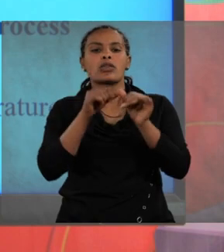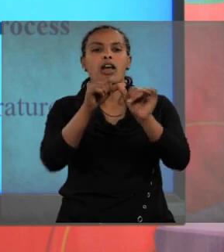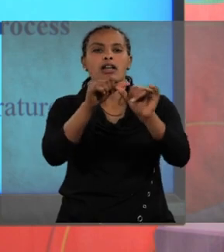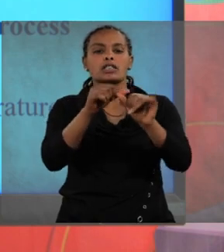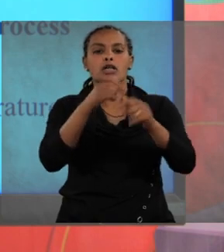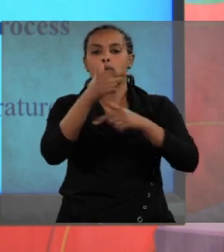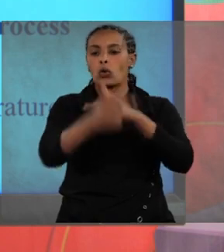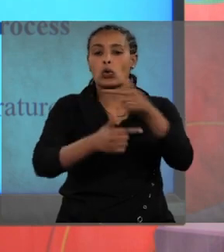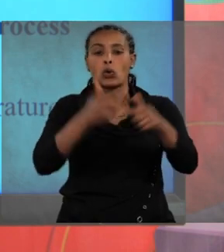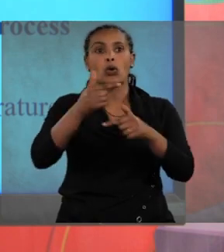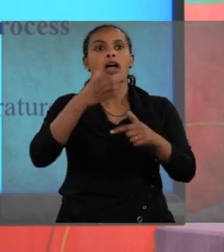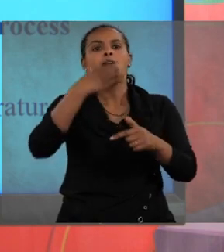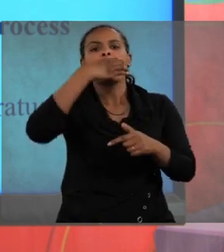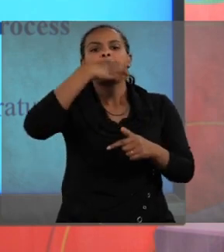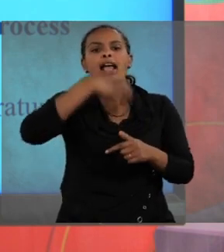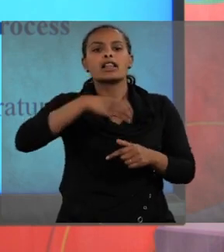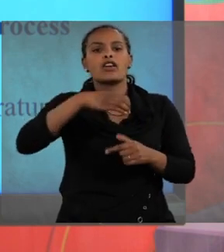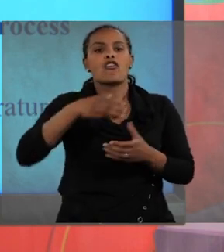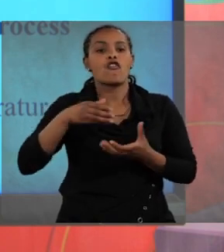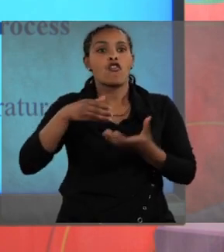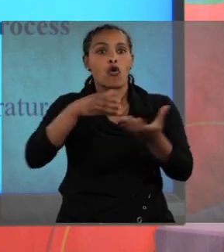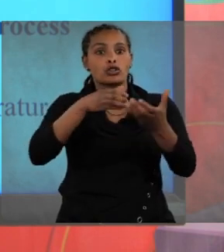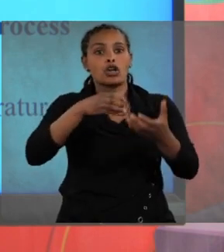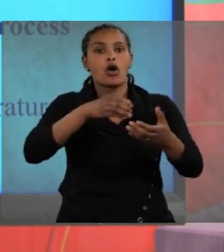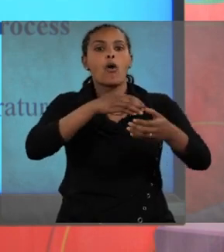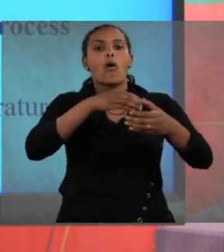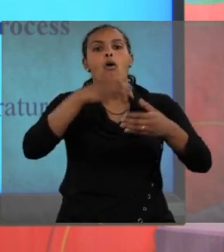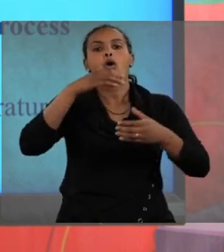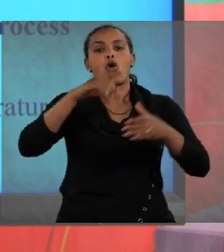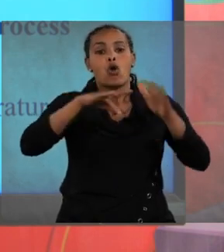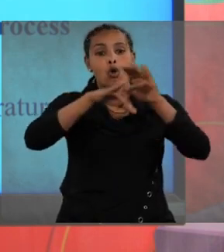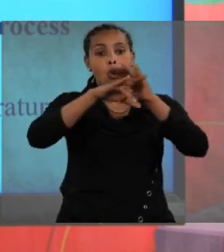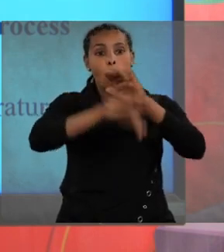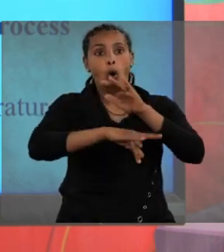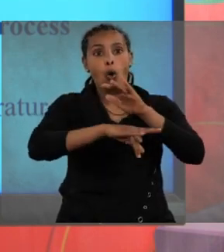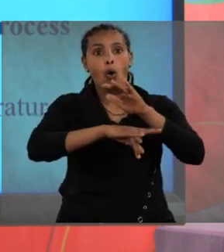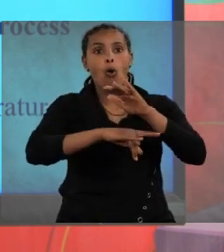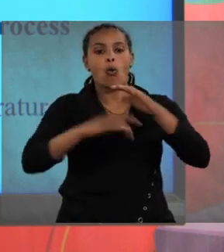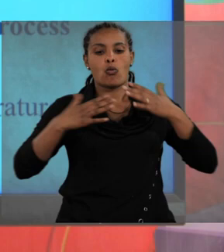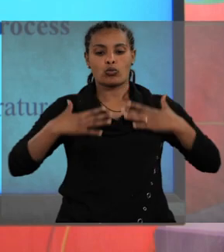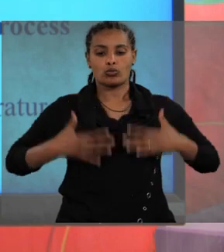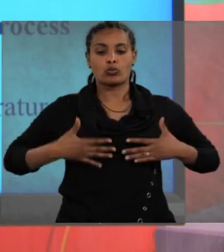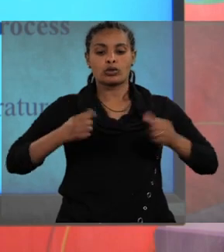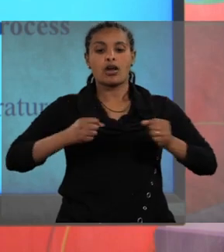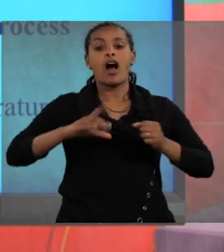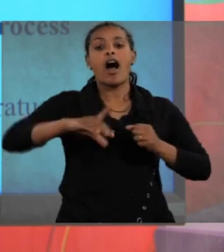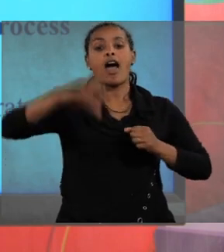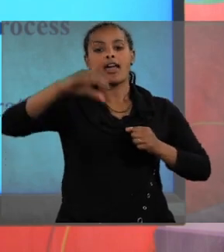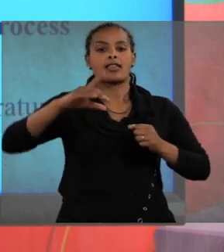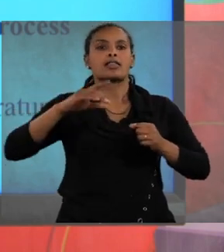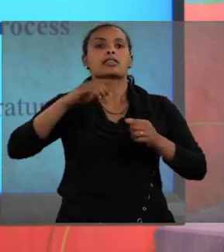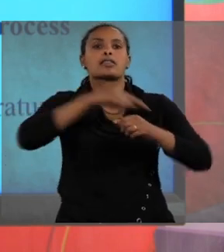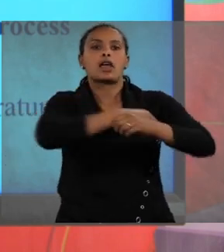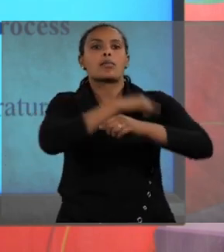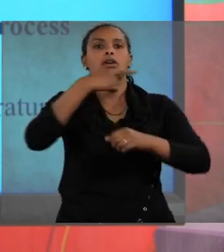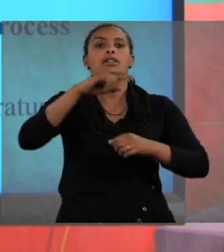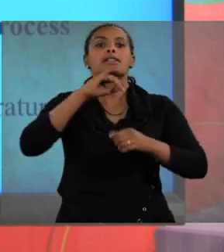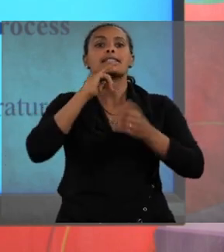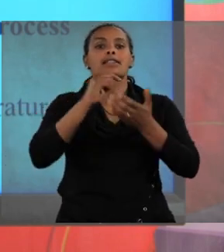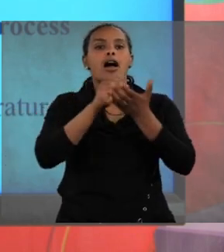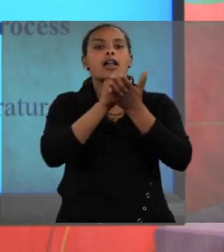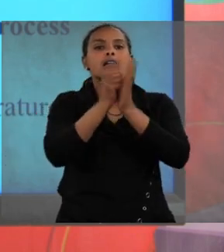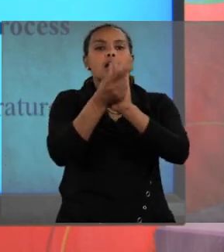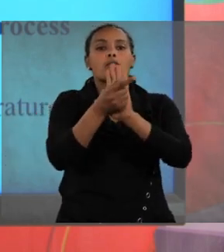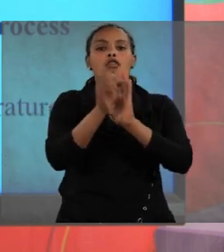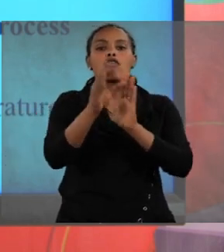process. Heat flows from a body of low temperature to a body of high temperature. This is an